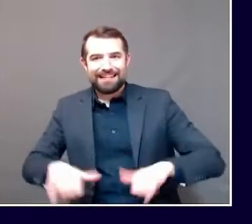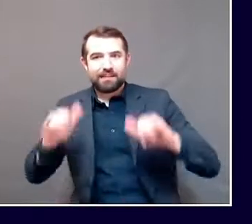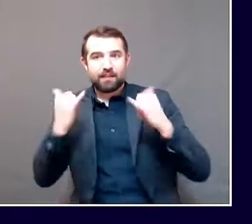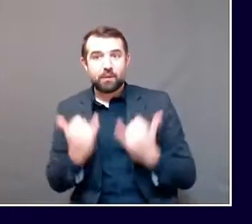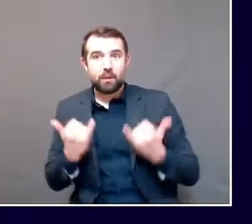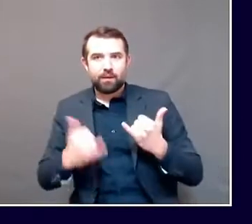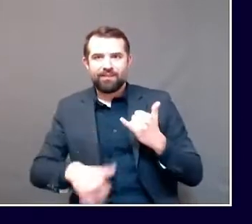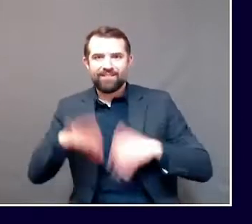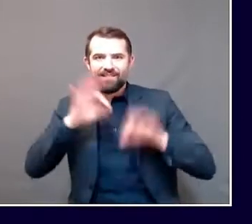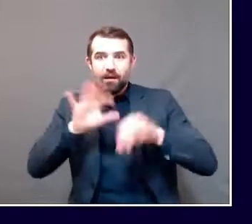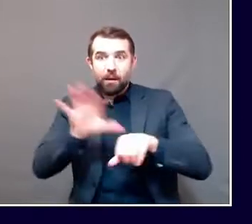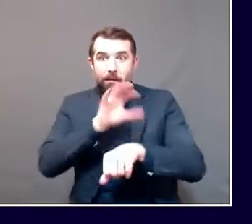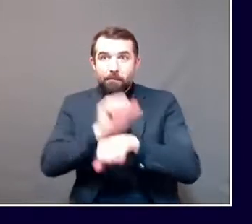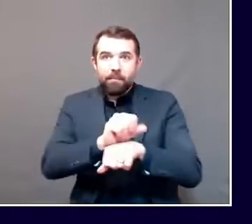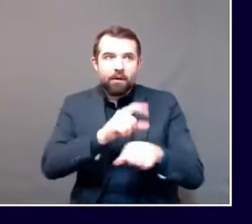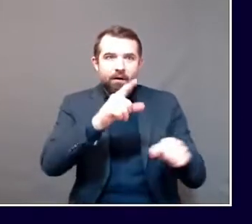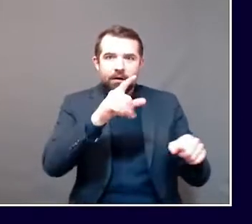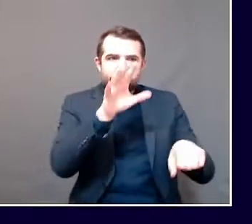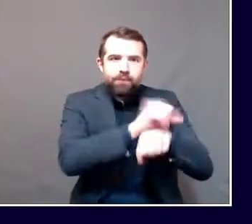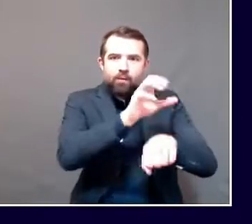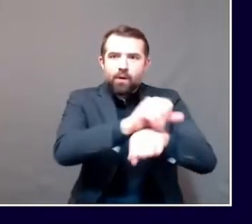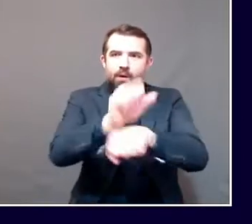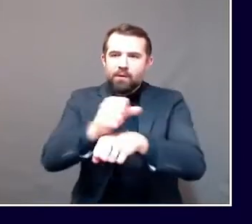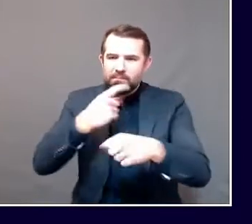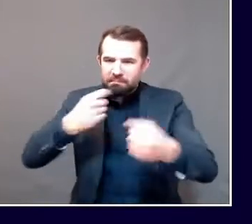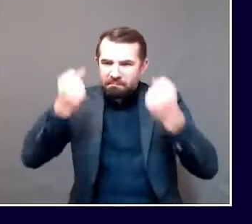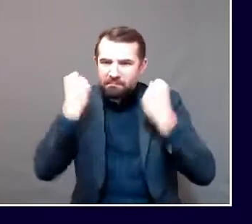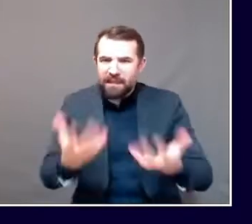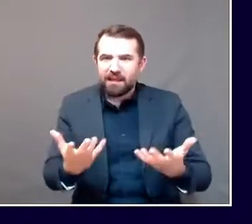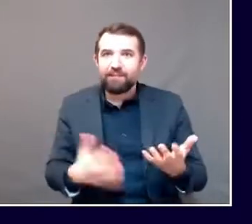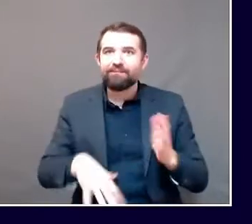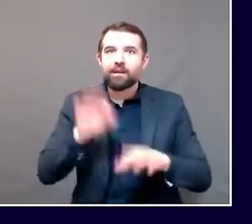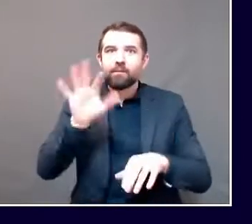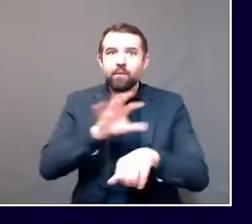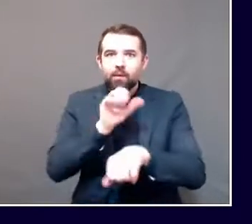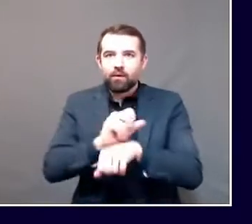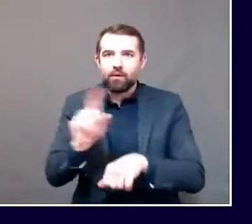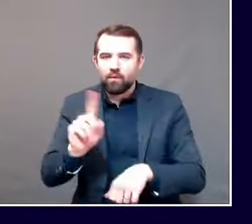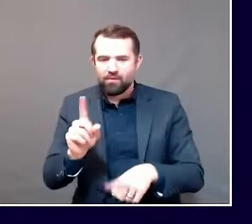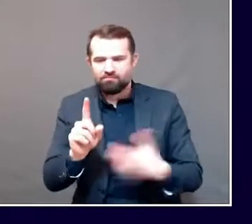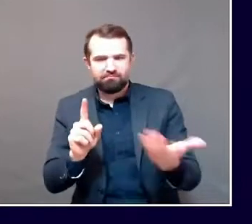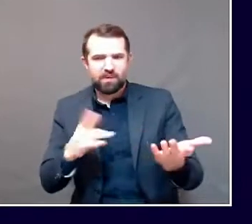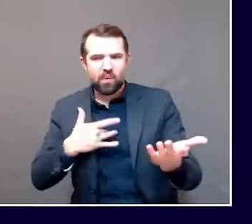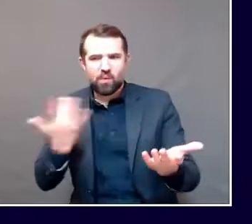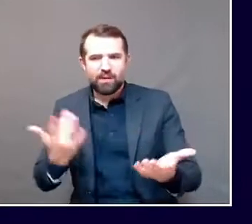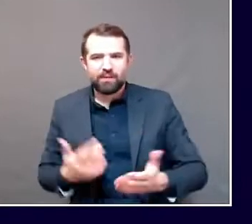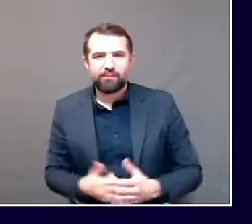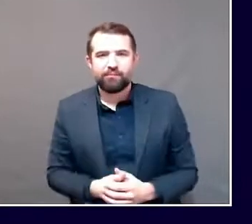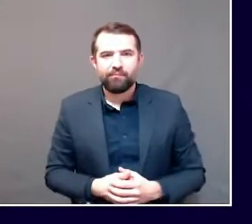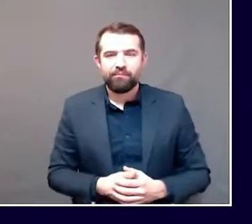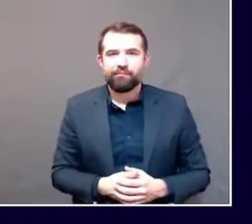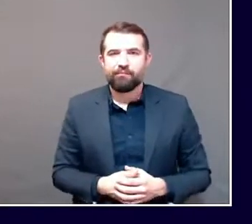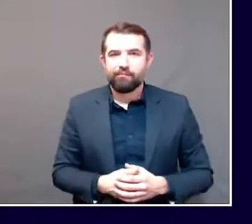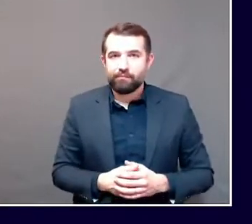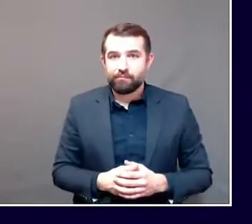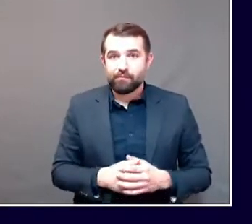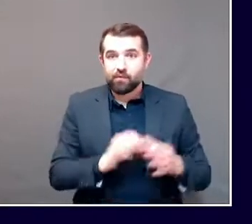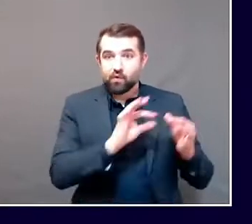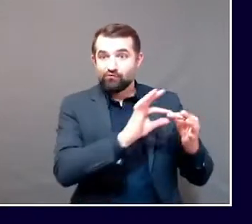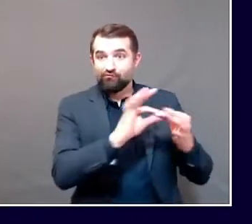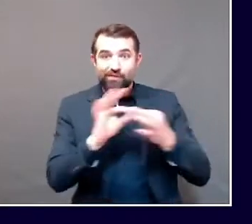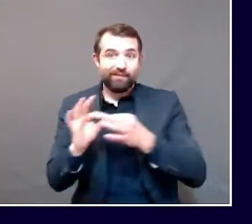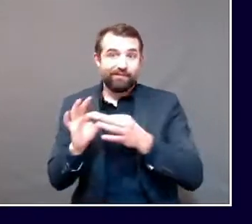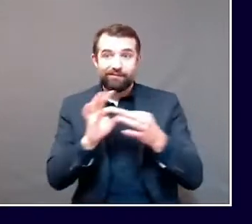can be down, but these sites are still very busy? Well, I don't know if those things are necessarily related, or I don't know if one